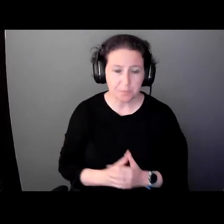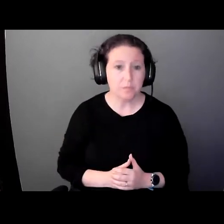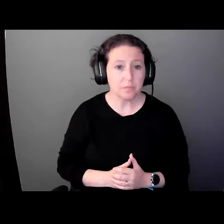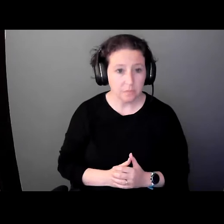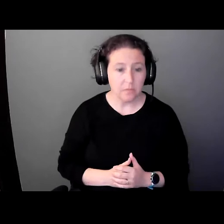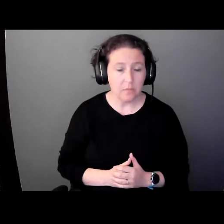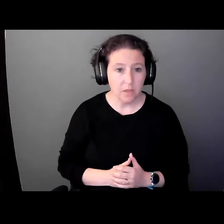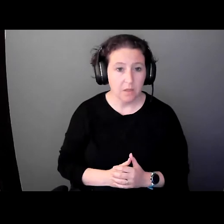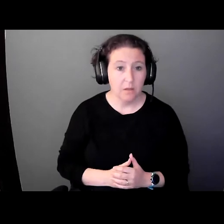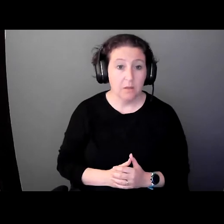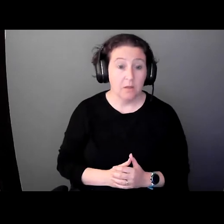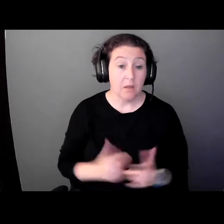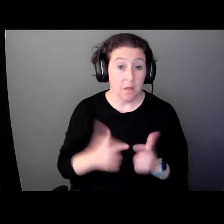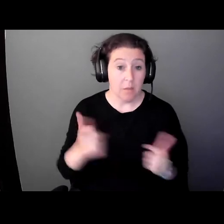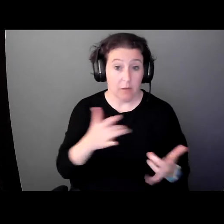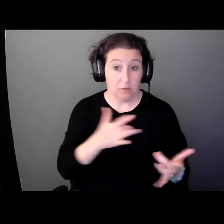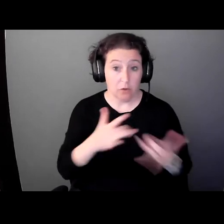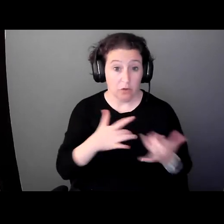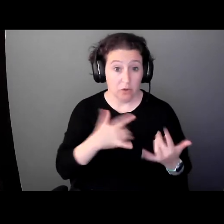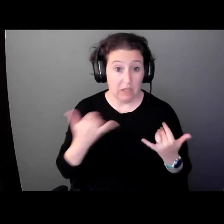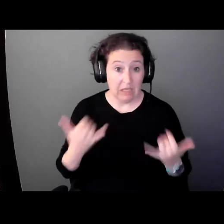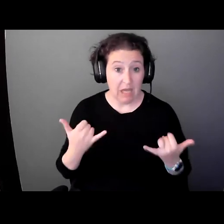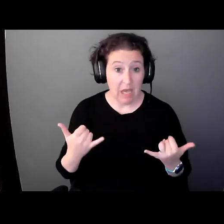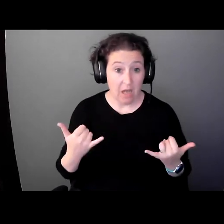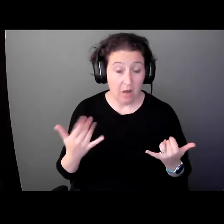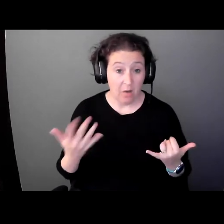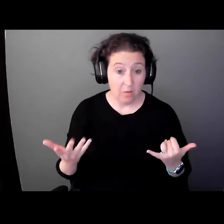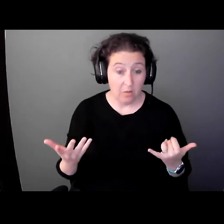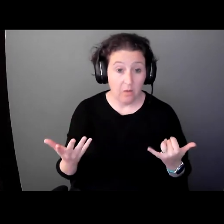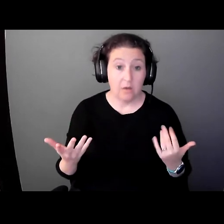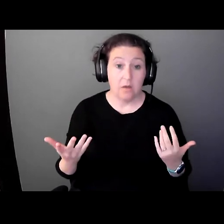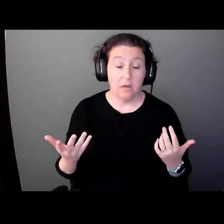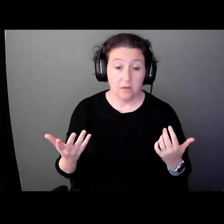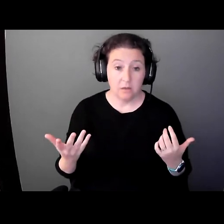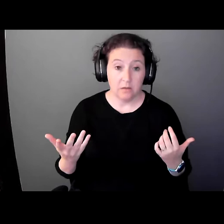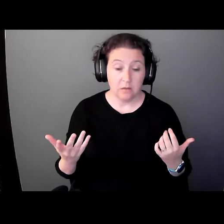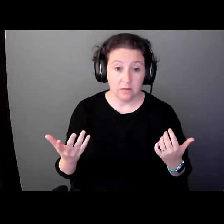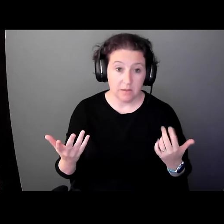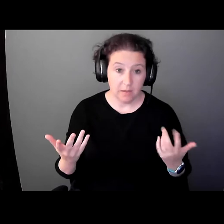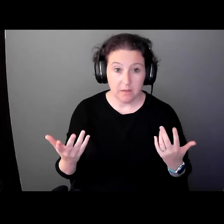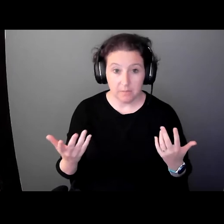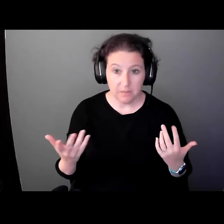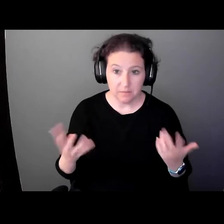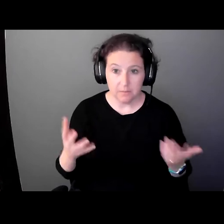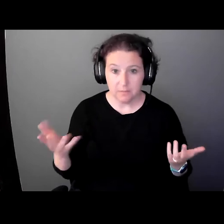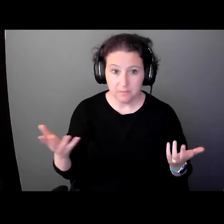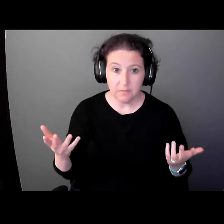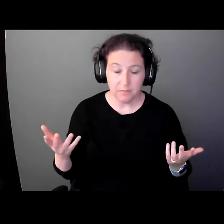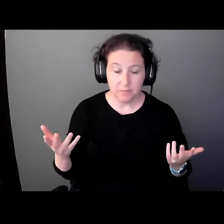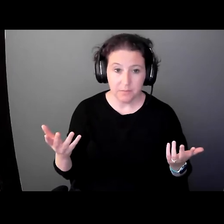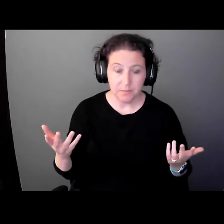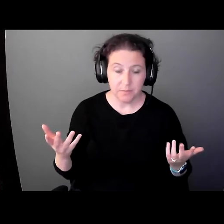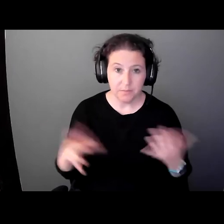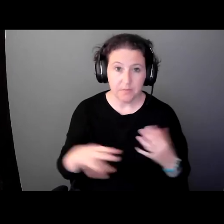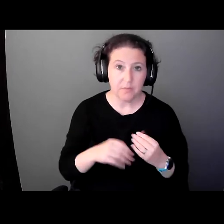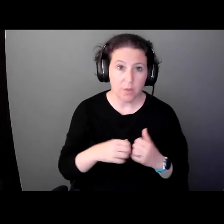greatest concern right now, in addition to whatever the illness burden